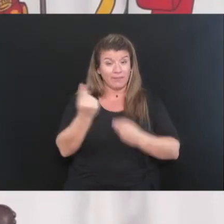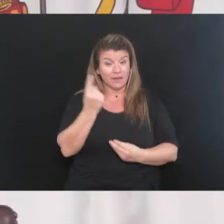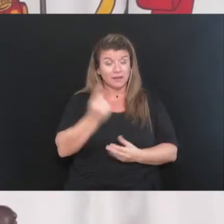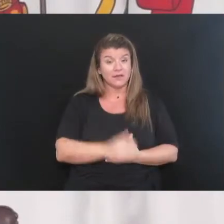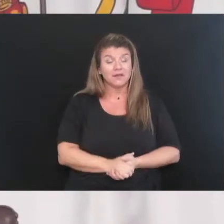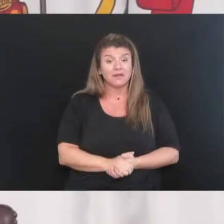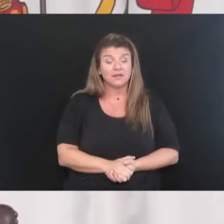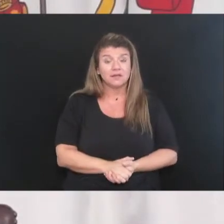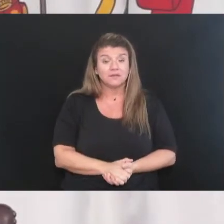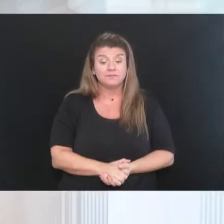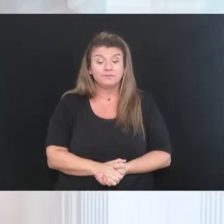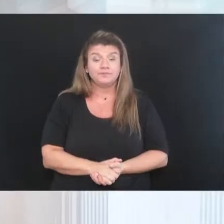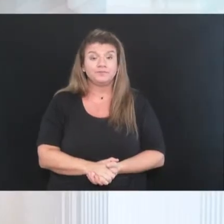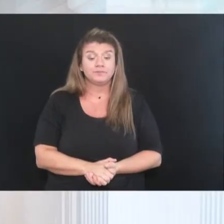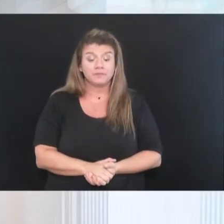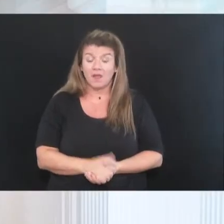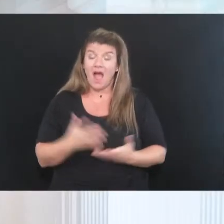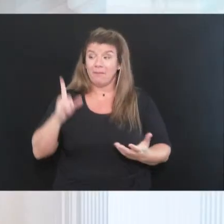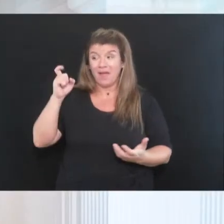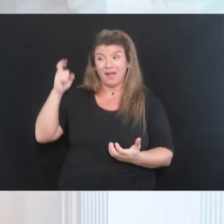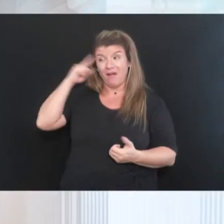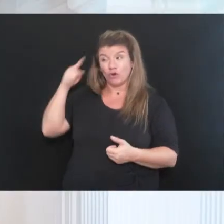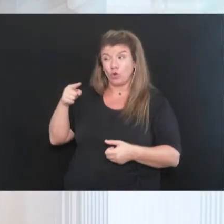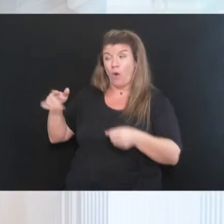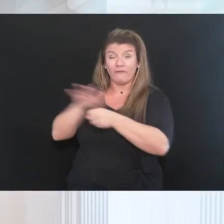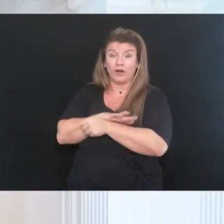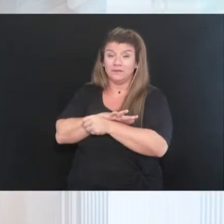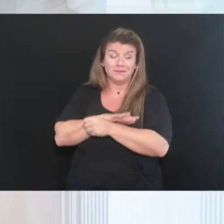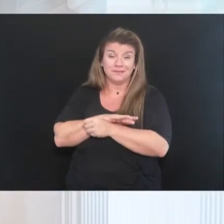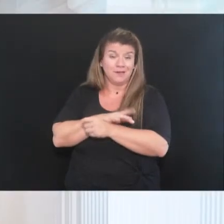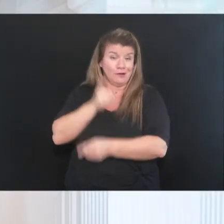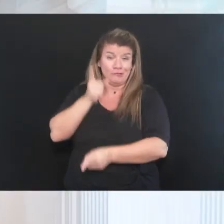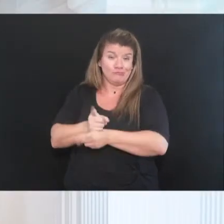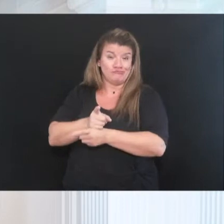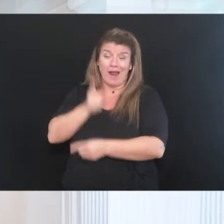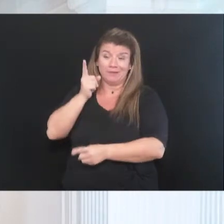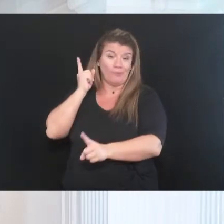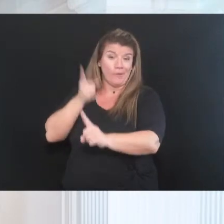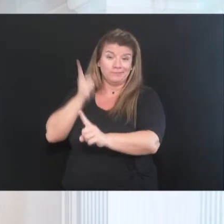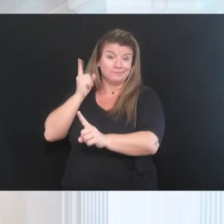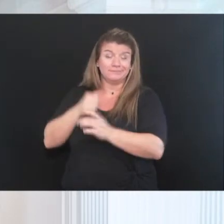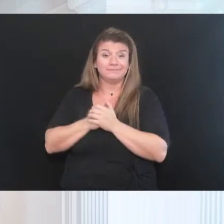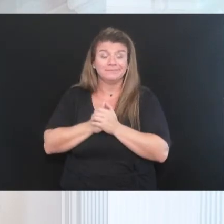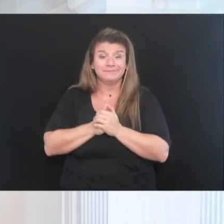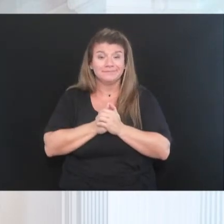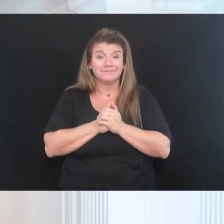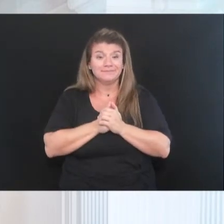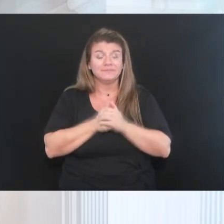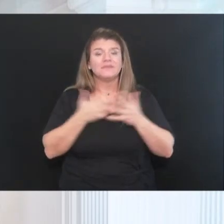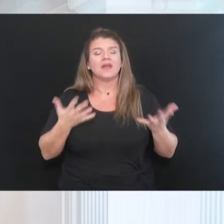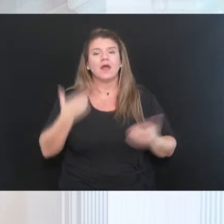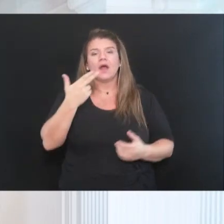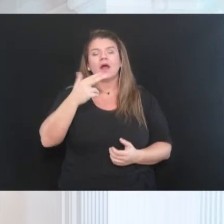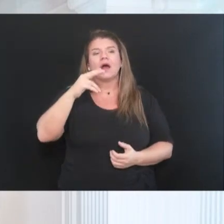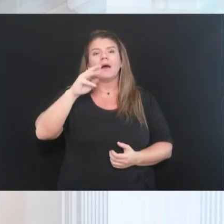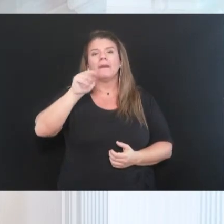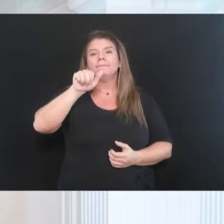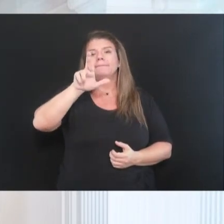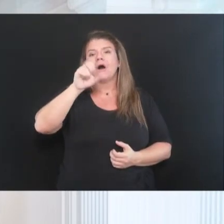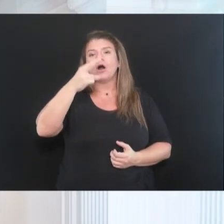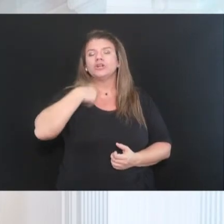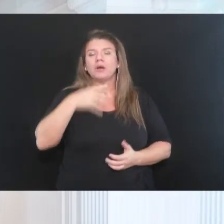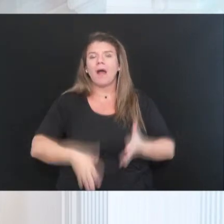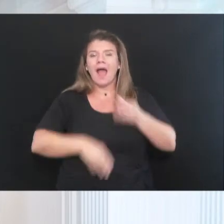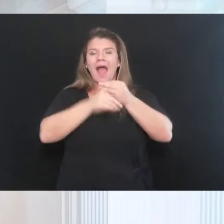Clay. Governor, I think you covered it absolutely right on point. Maybe if I could just say one more thing,